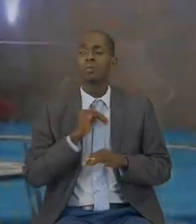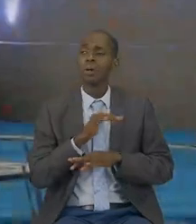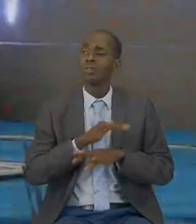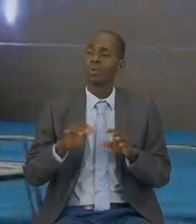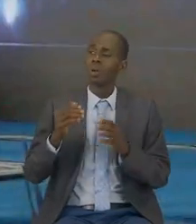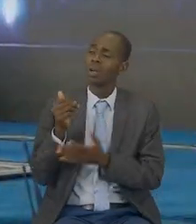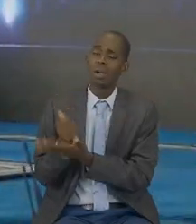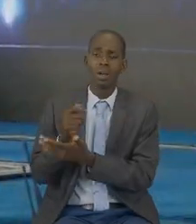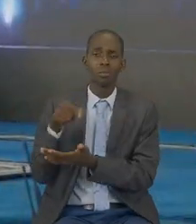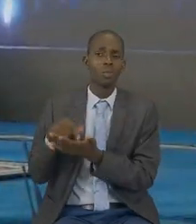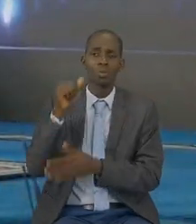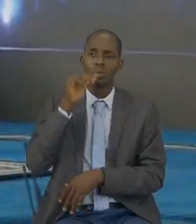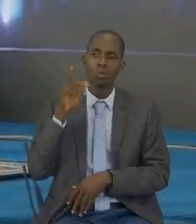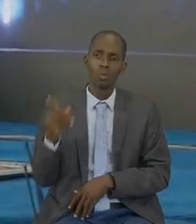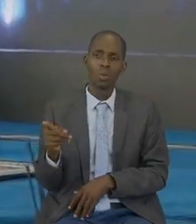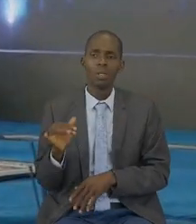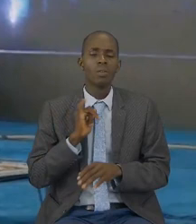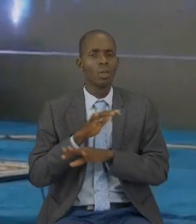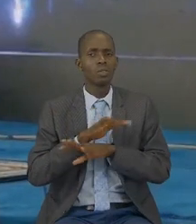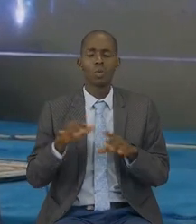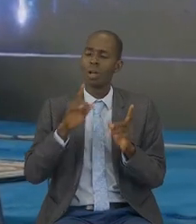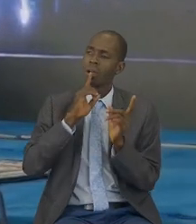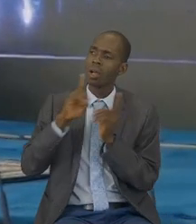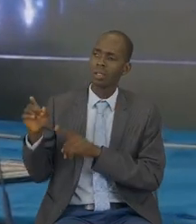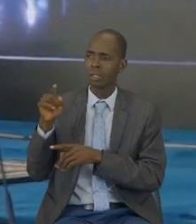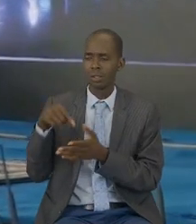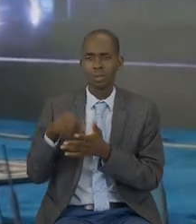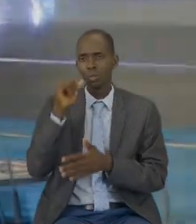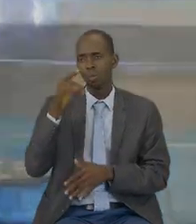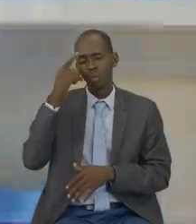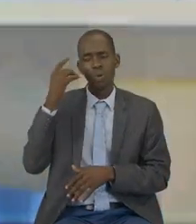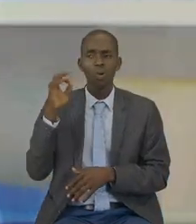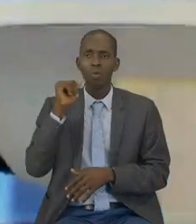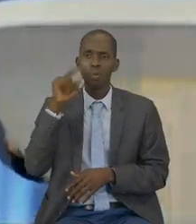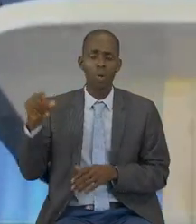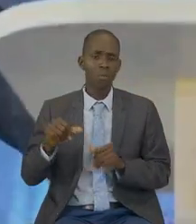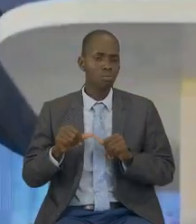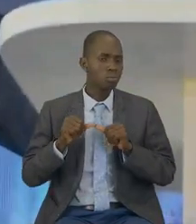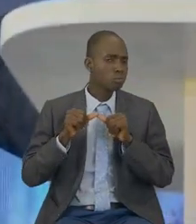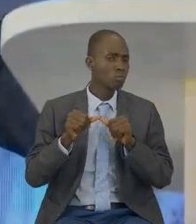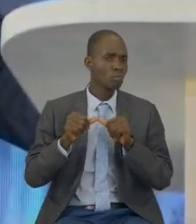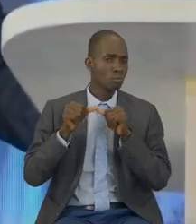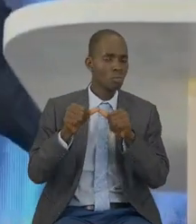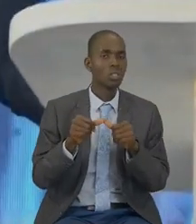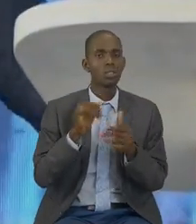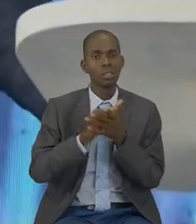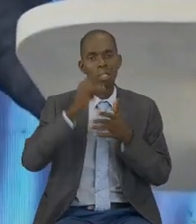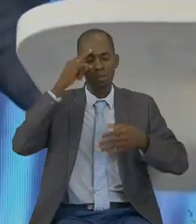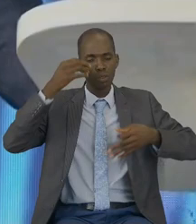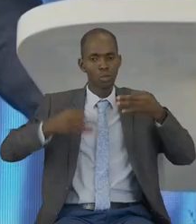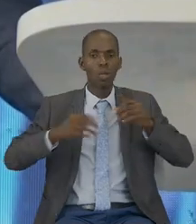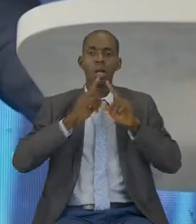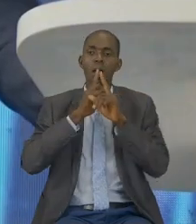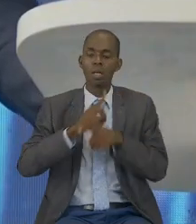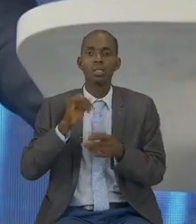answer her. And because of her importunity, that judge answered her. That